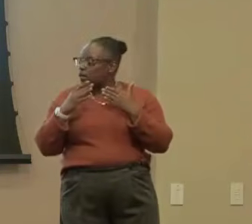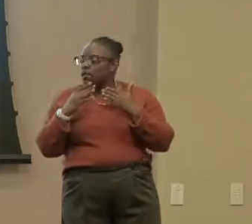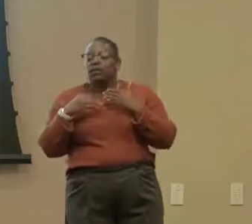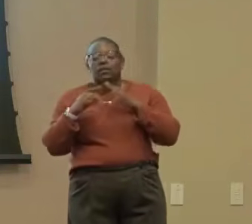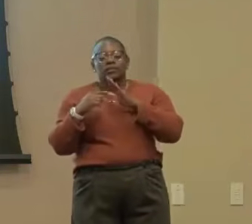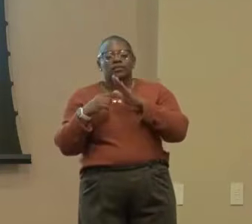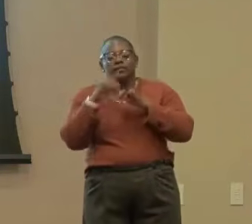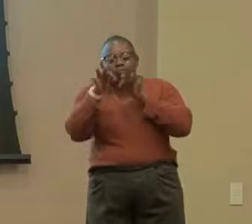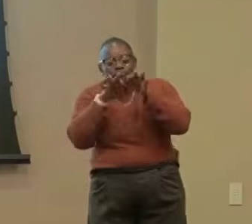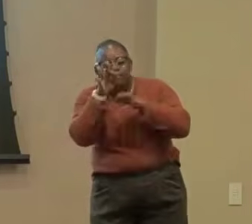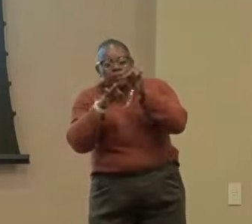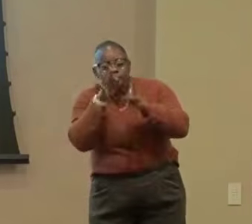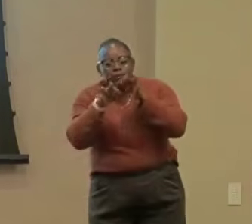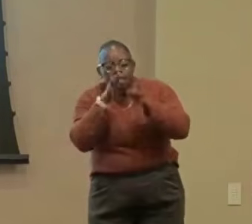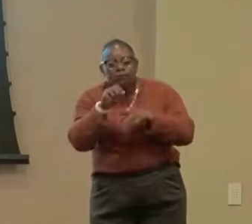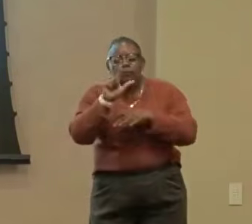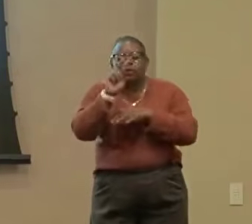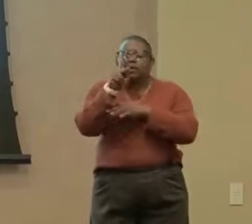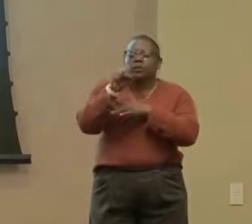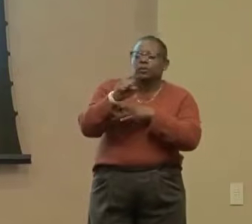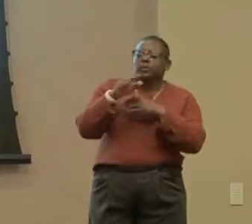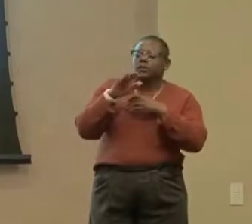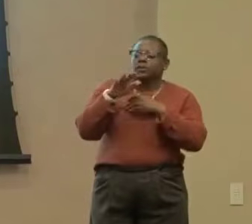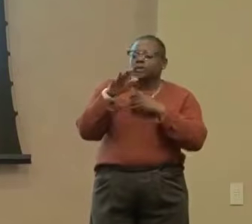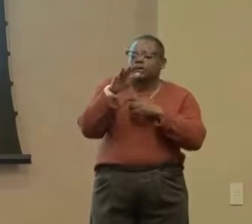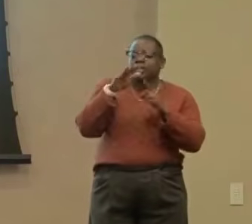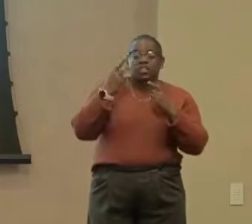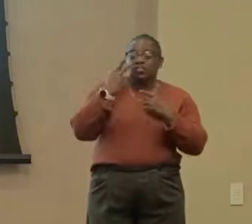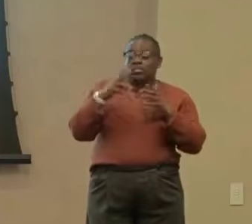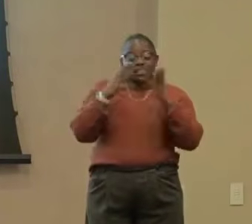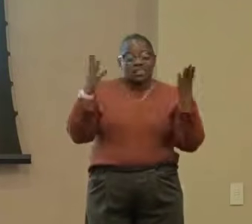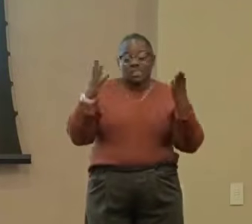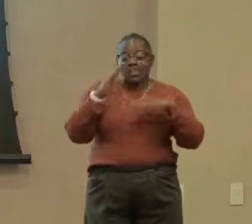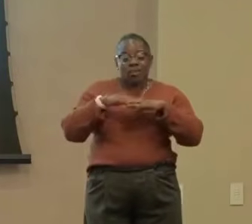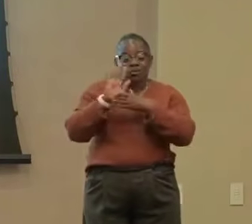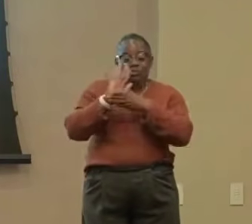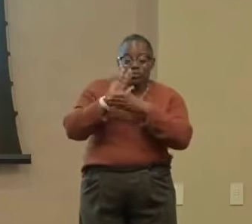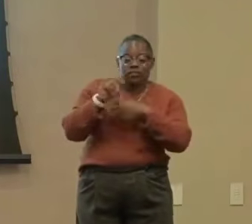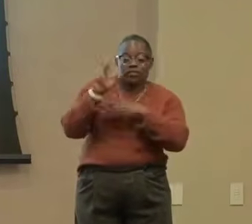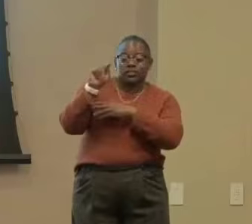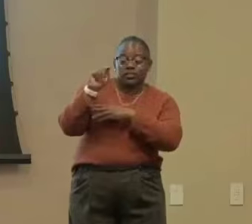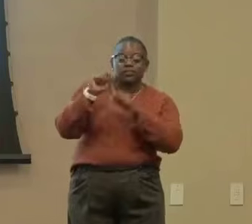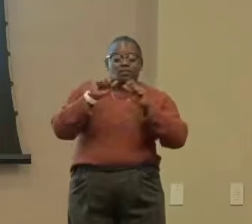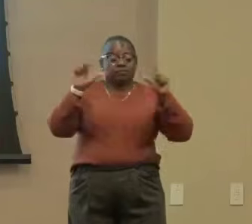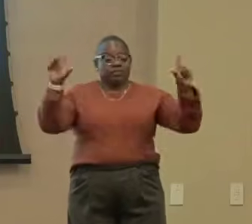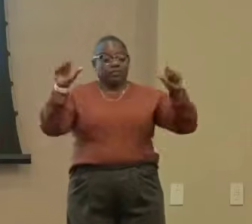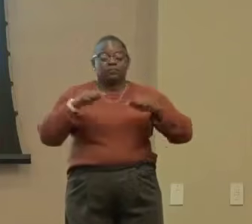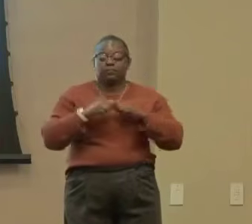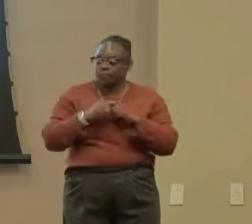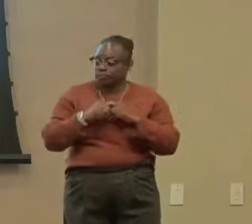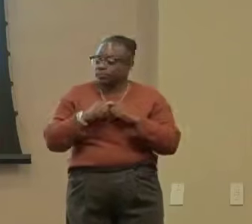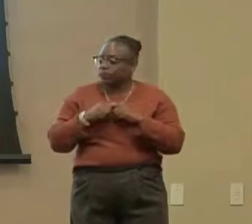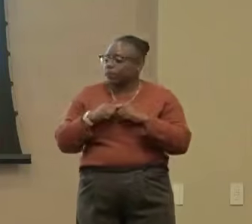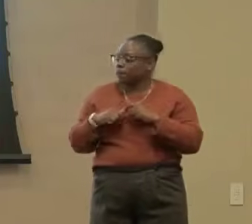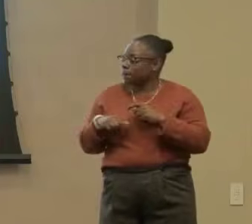showcase lupus and other diseases that we don't really get to see a lot on screen. So Lorena, why don't we start